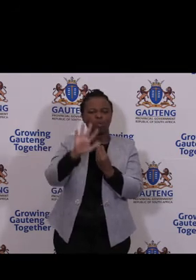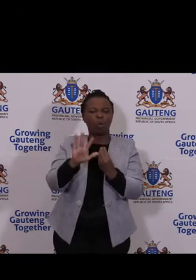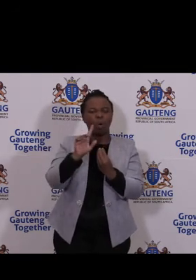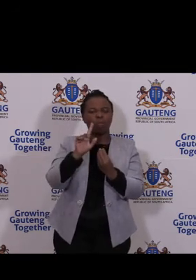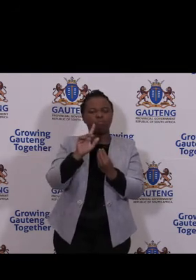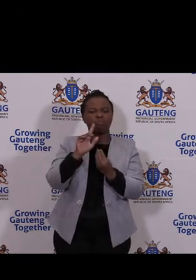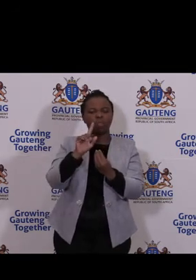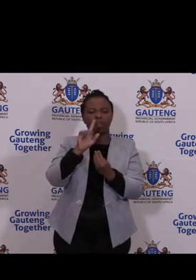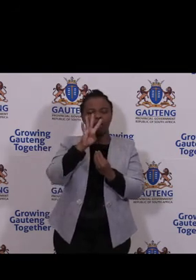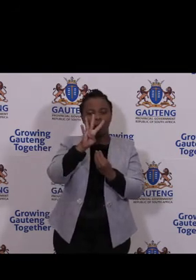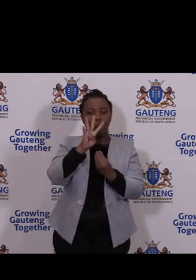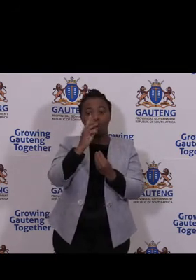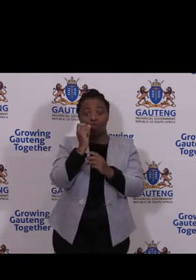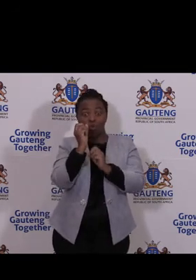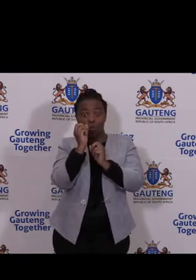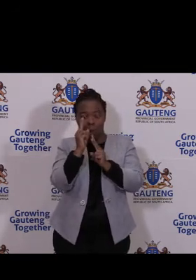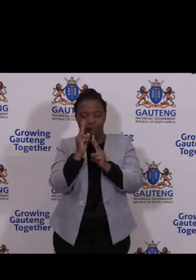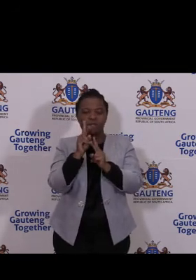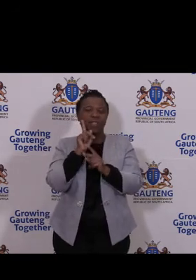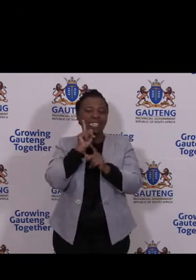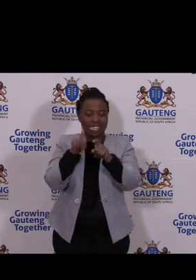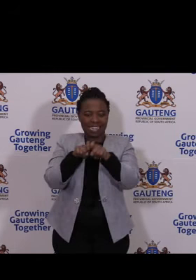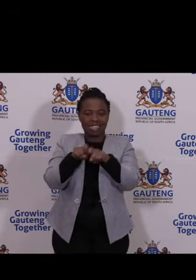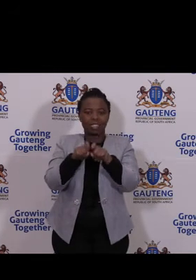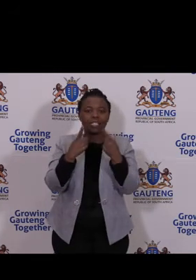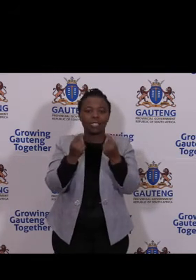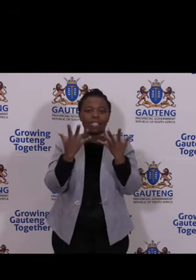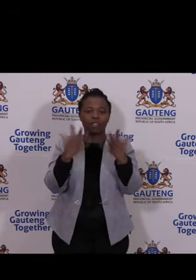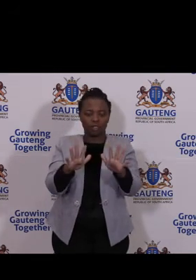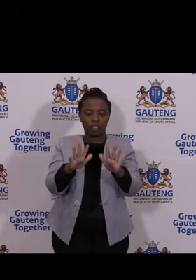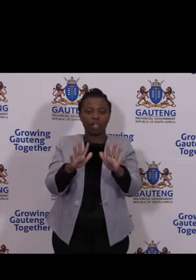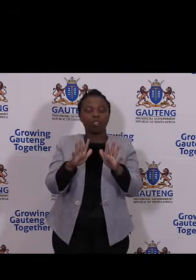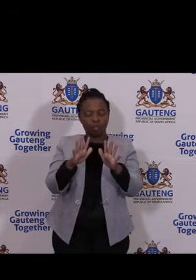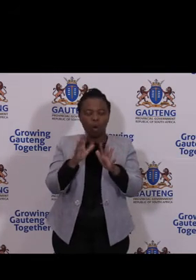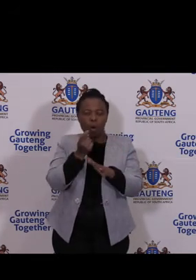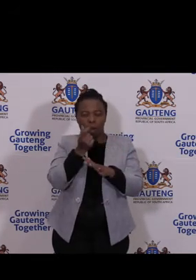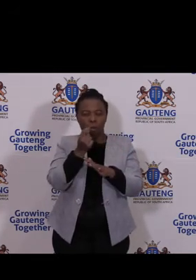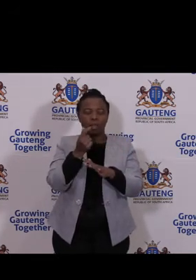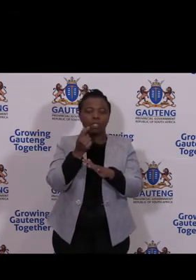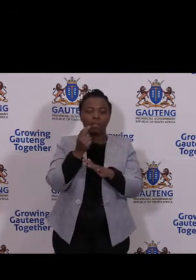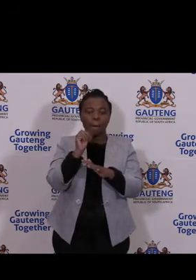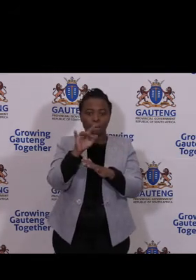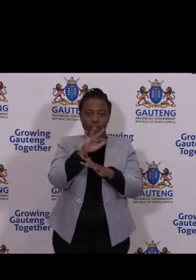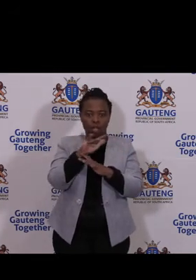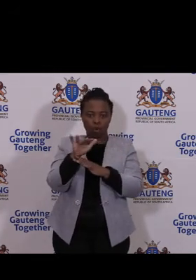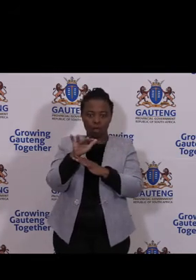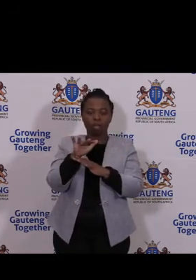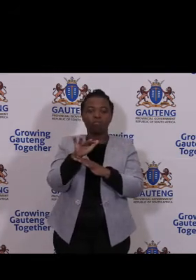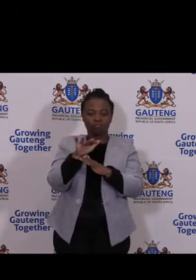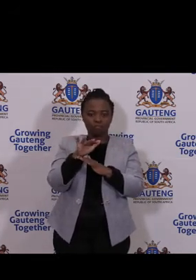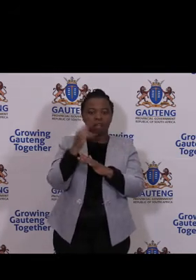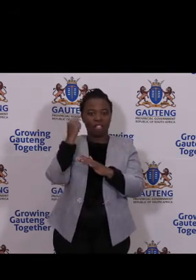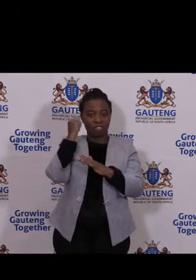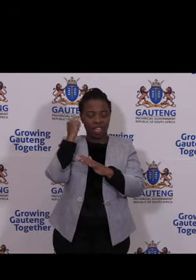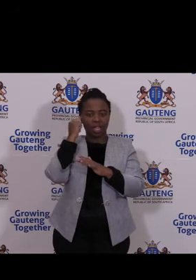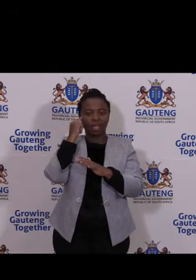500,000, 412 tests that have been done. Actually, almost 1 million. We will be, I think, in the next coming